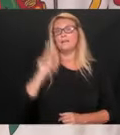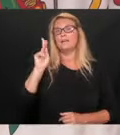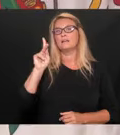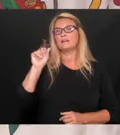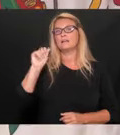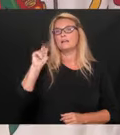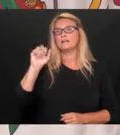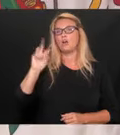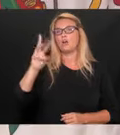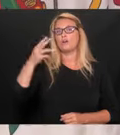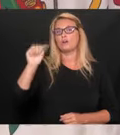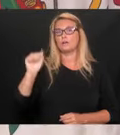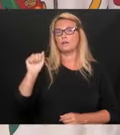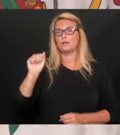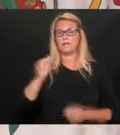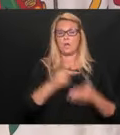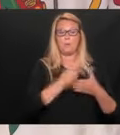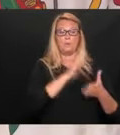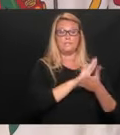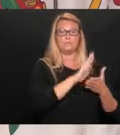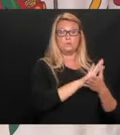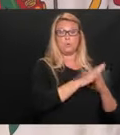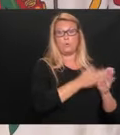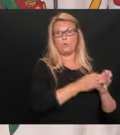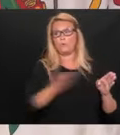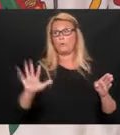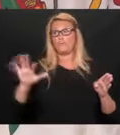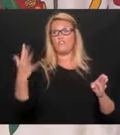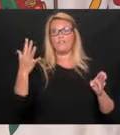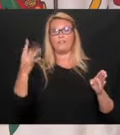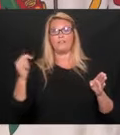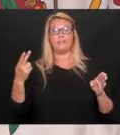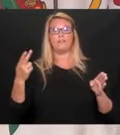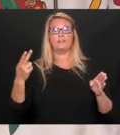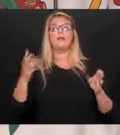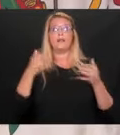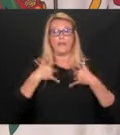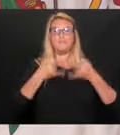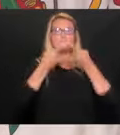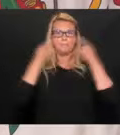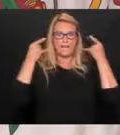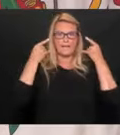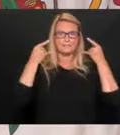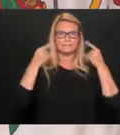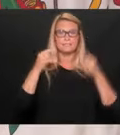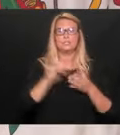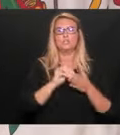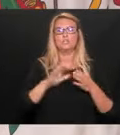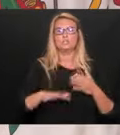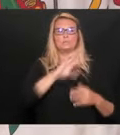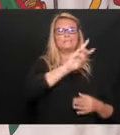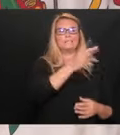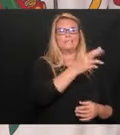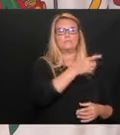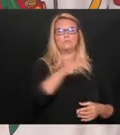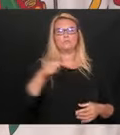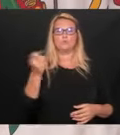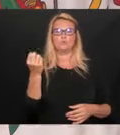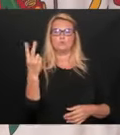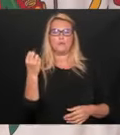the students in pre-kindergarten through the 5th grade will be wearing masks. Students 6th through the 12th grade,